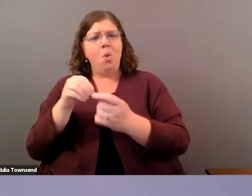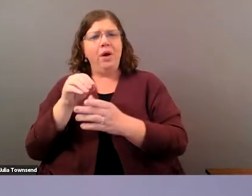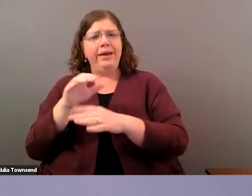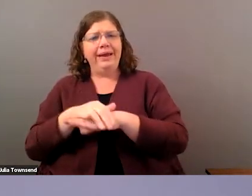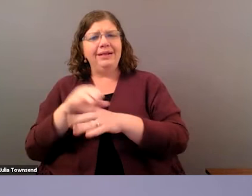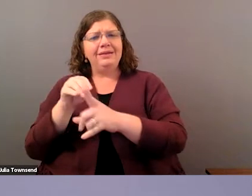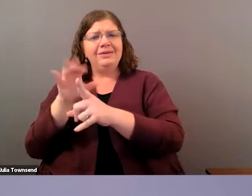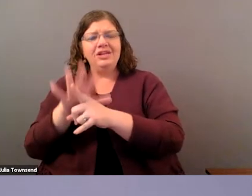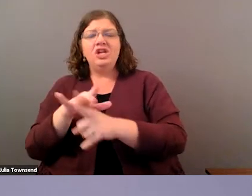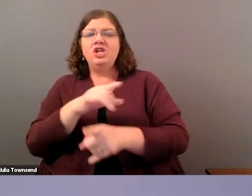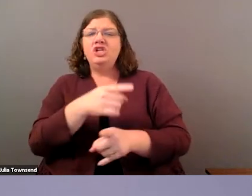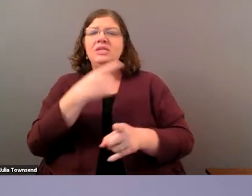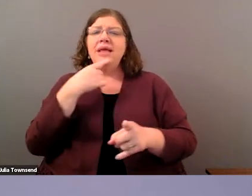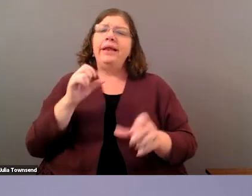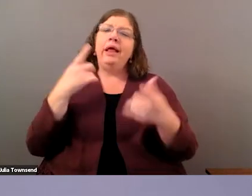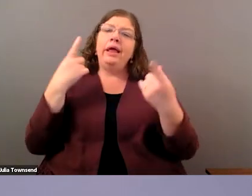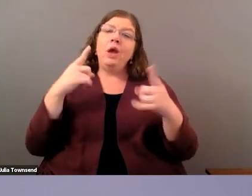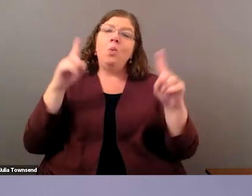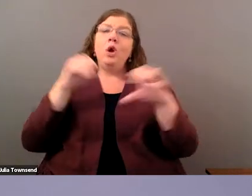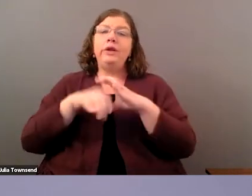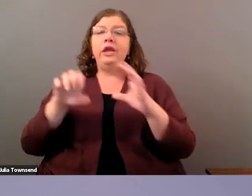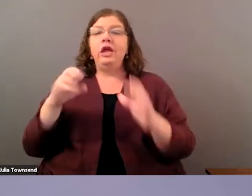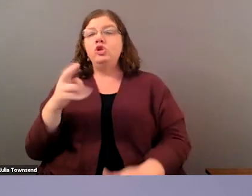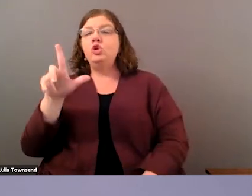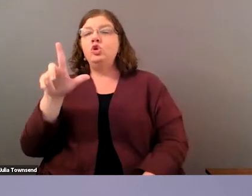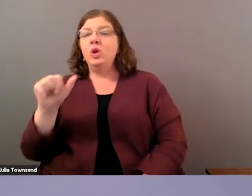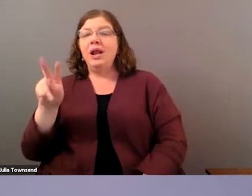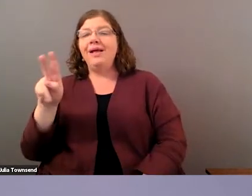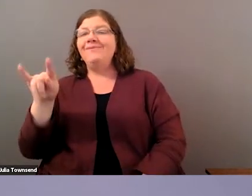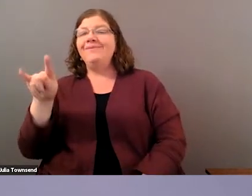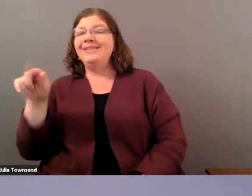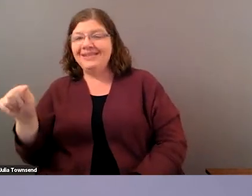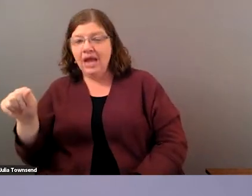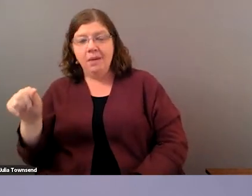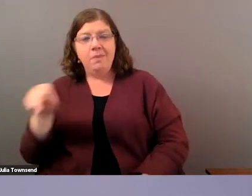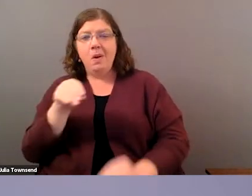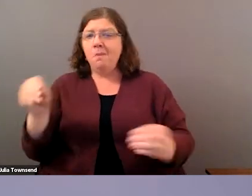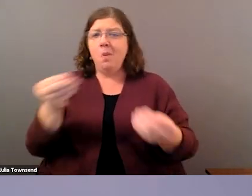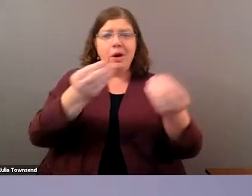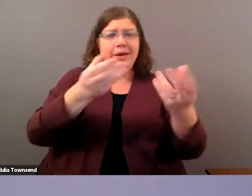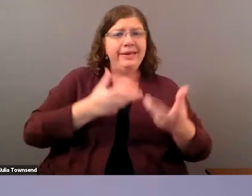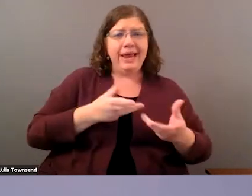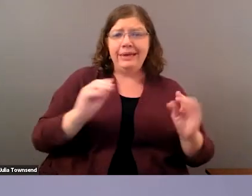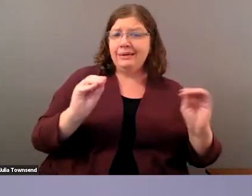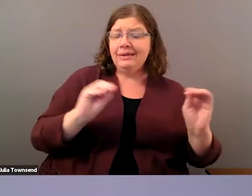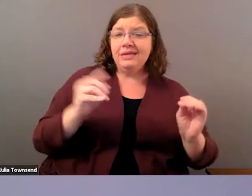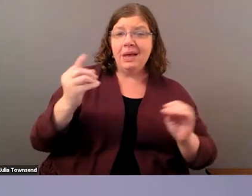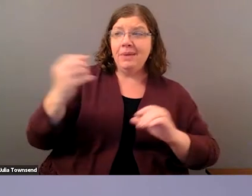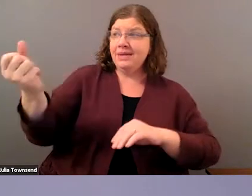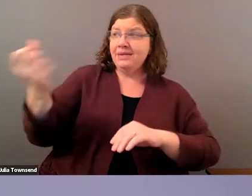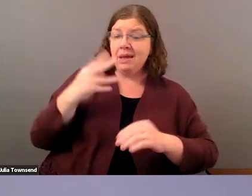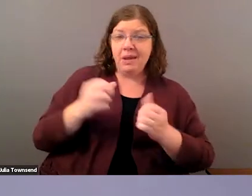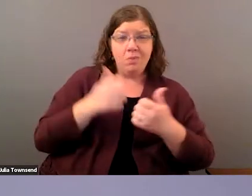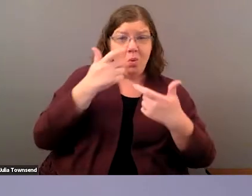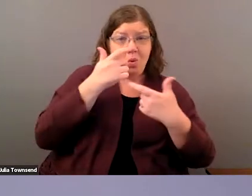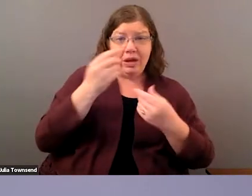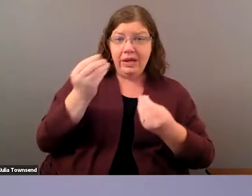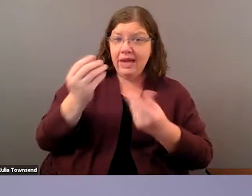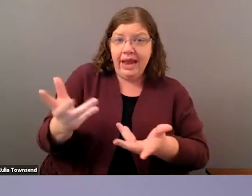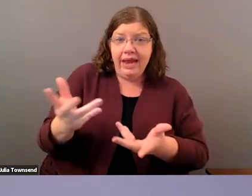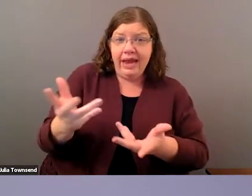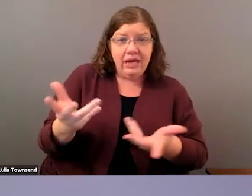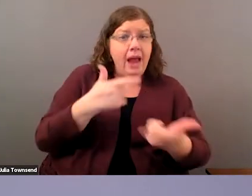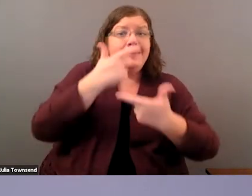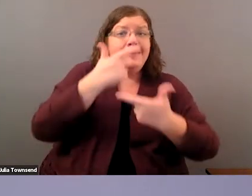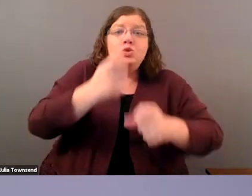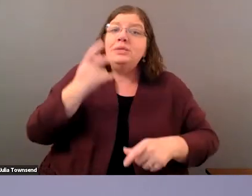but didn't have any other data. And, maybe somebody out there could send me some, because I'm really interested to see